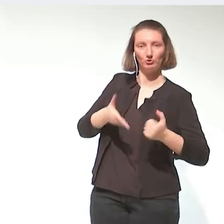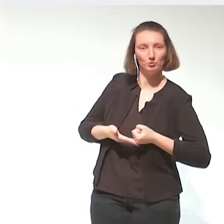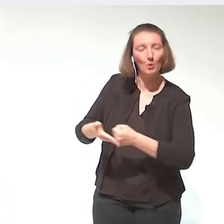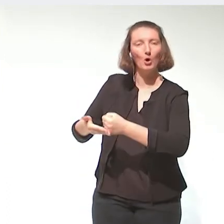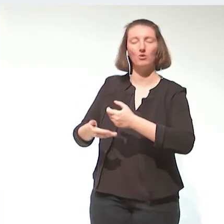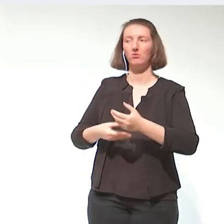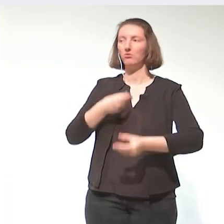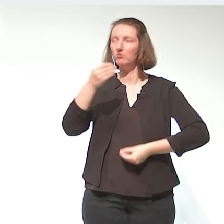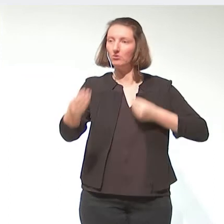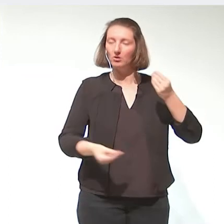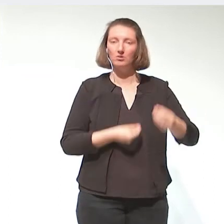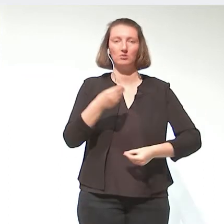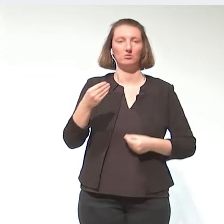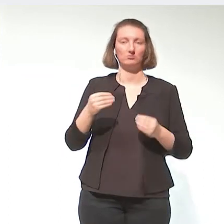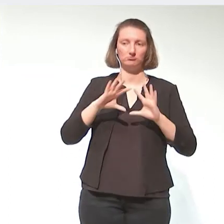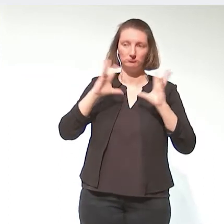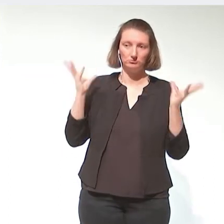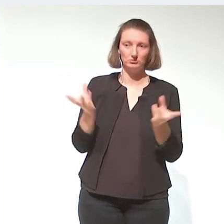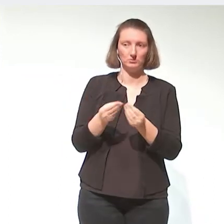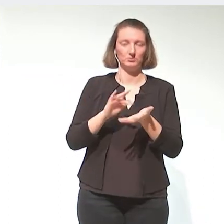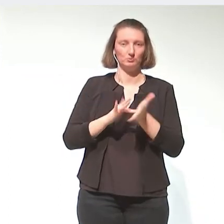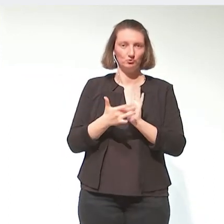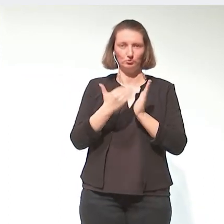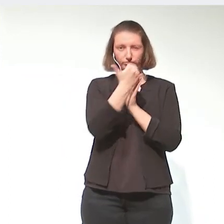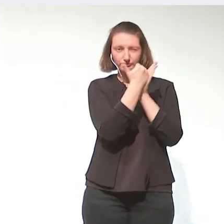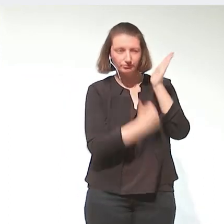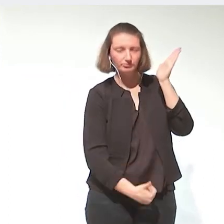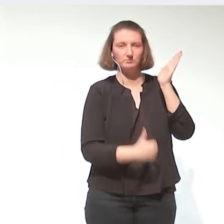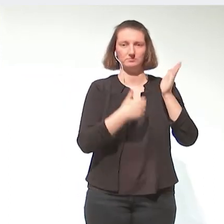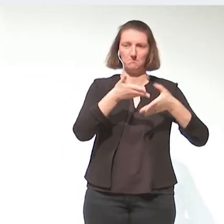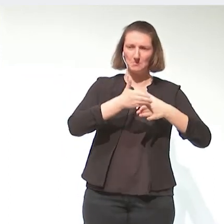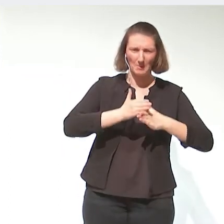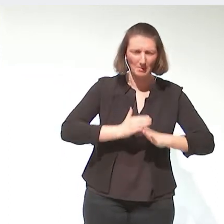support teaching, assisted technology, curricula.